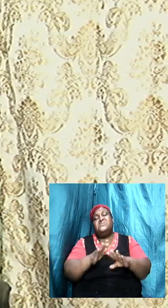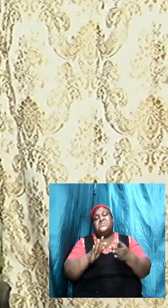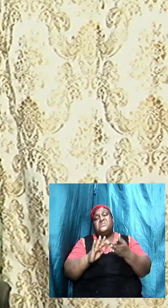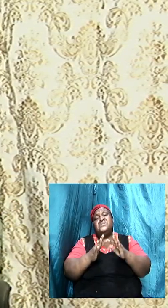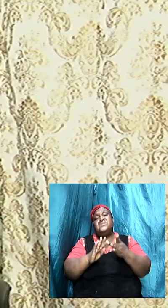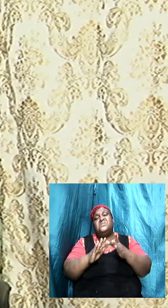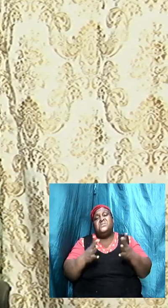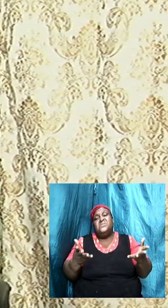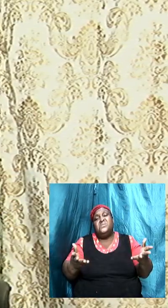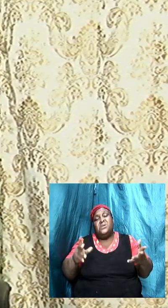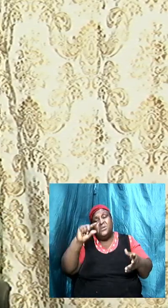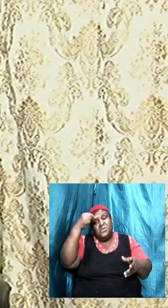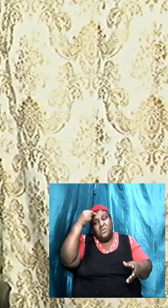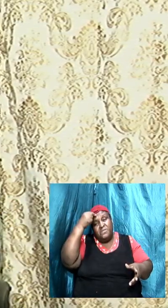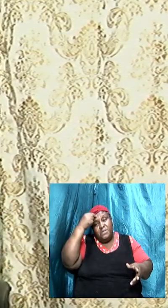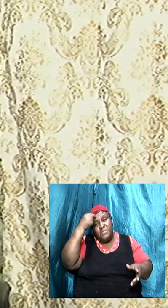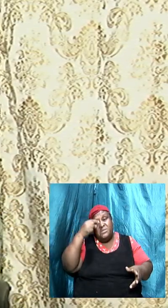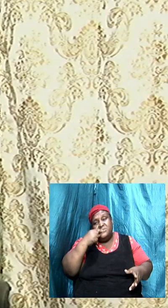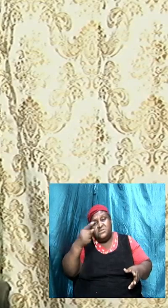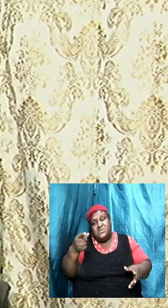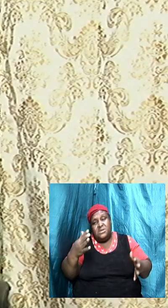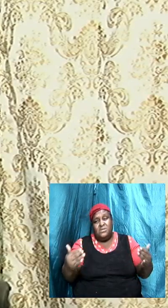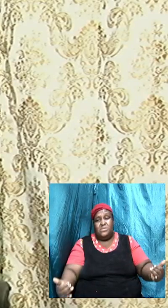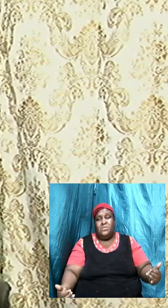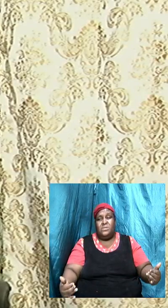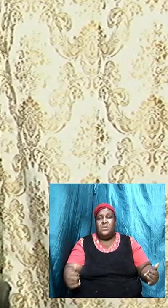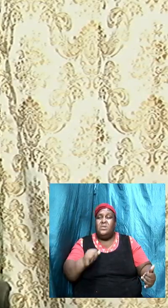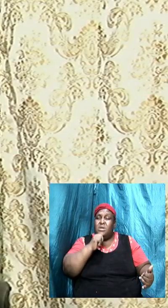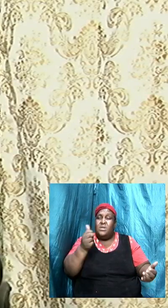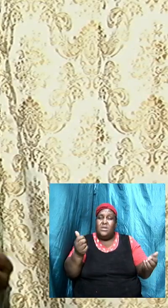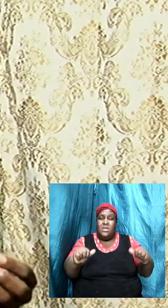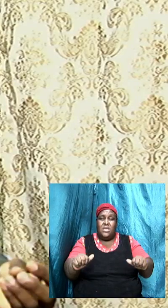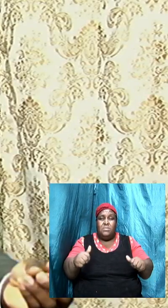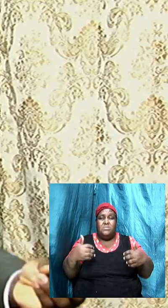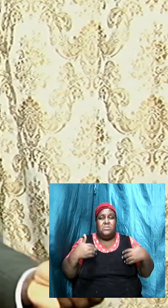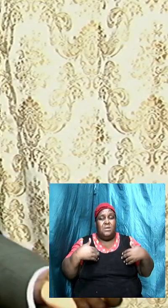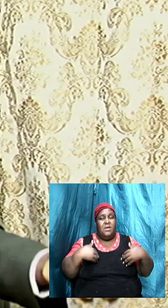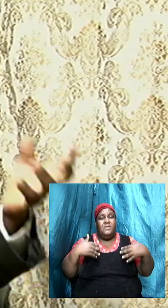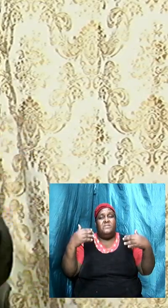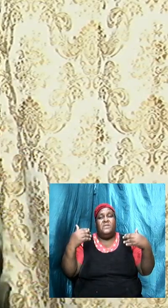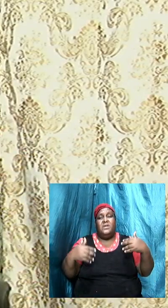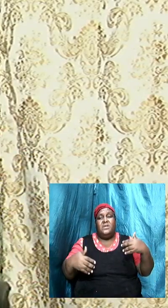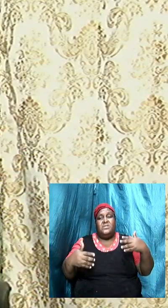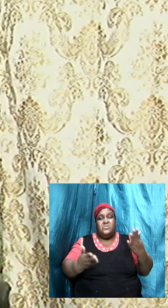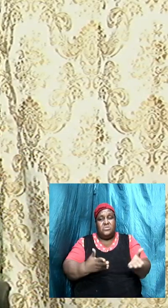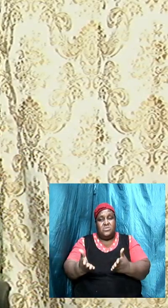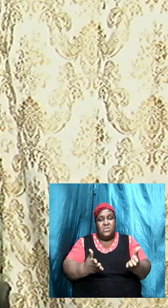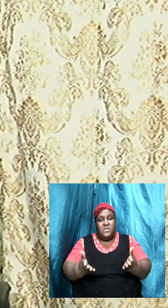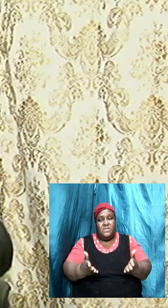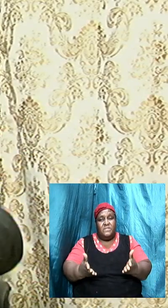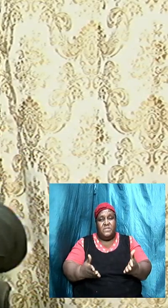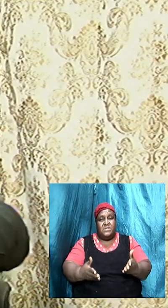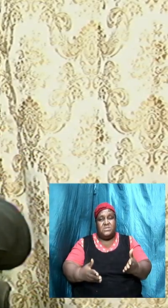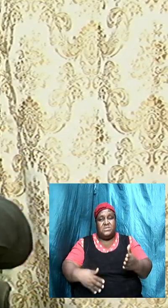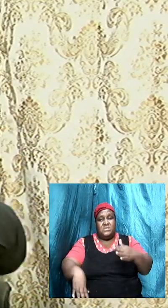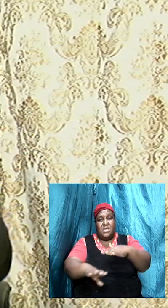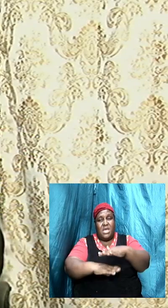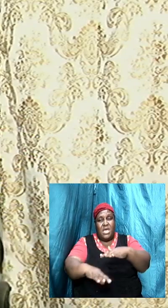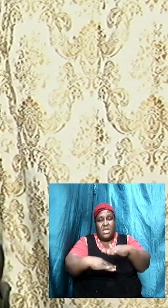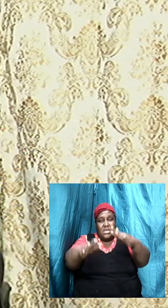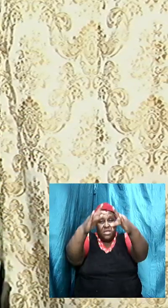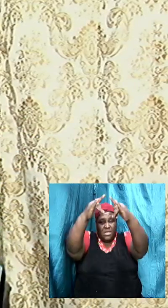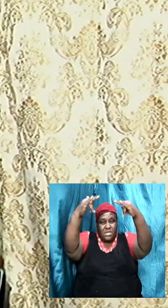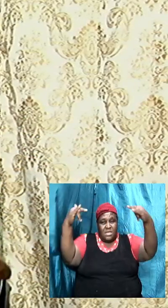are not able to have services under the the tabernacle, but we are able to now